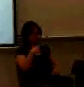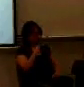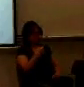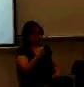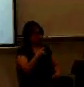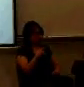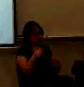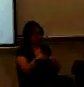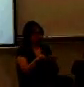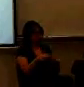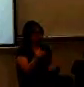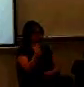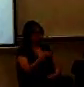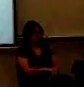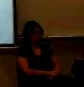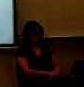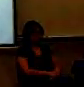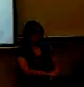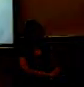easier for them to do well.